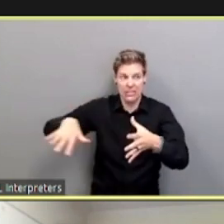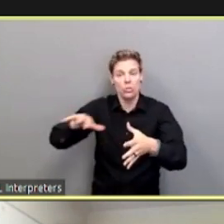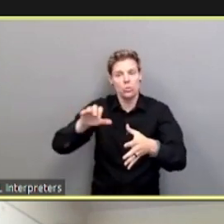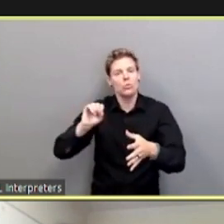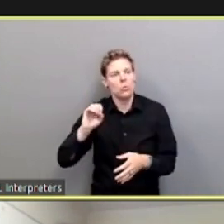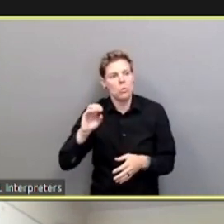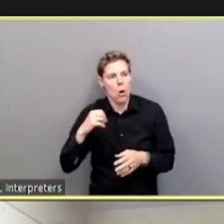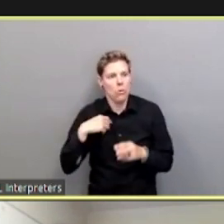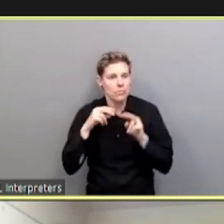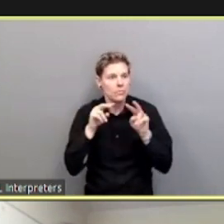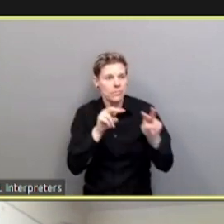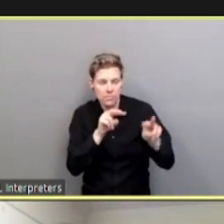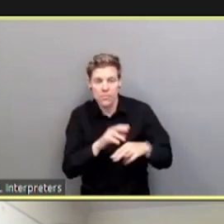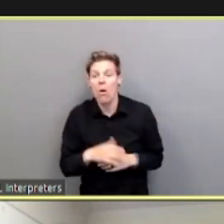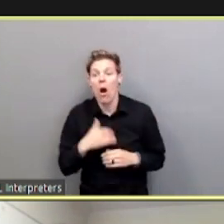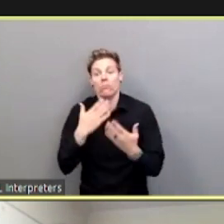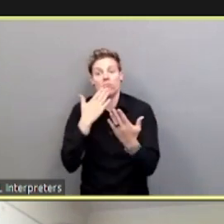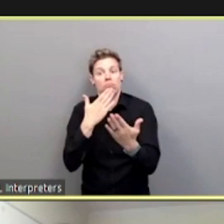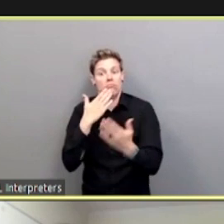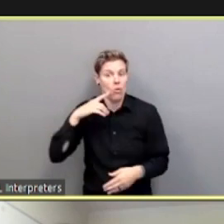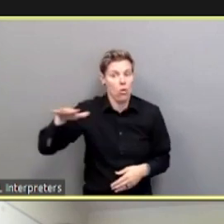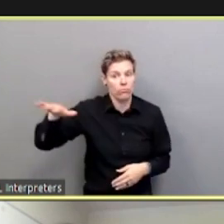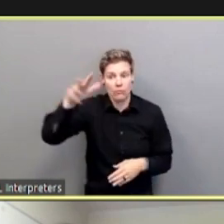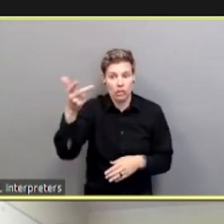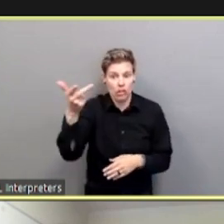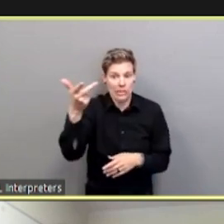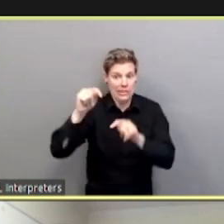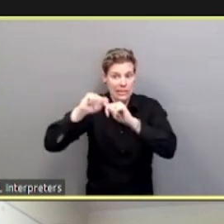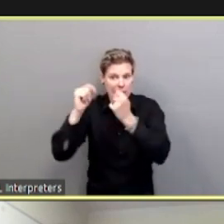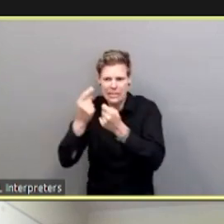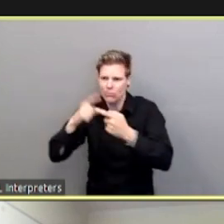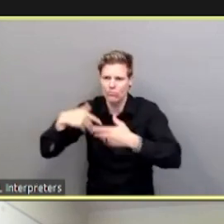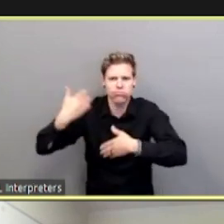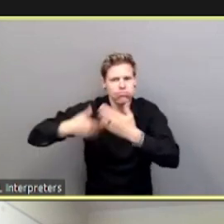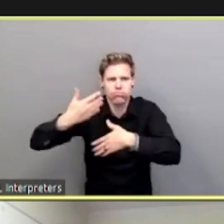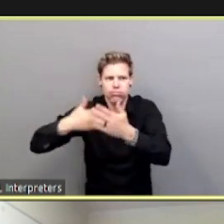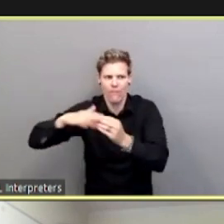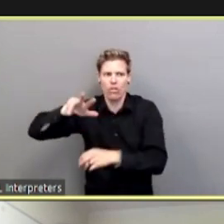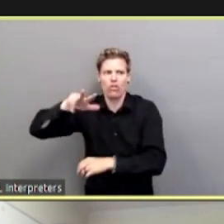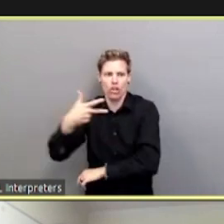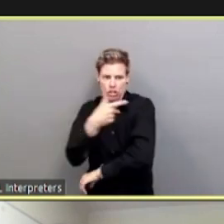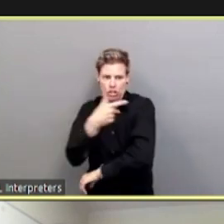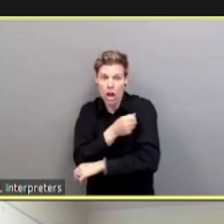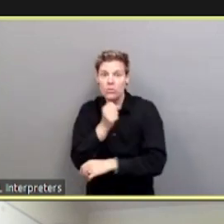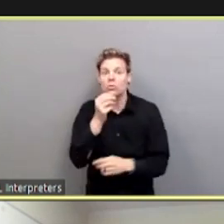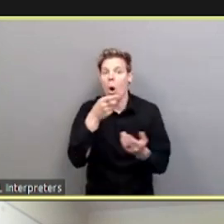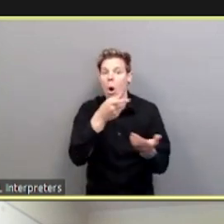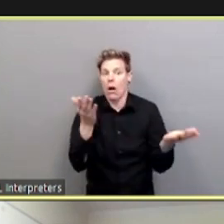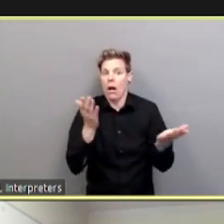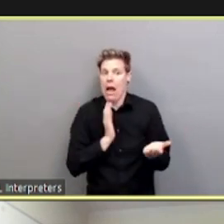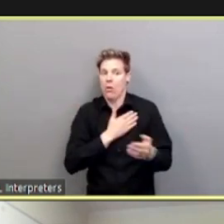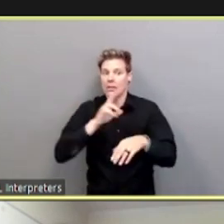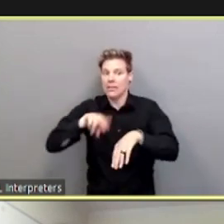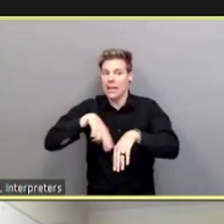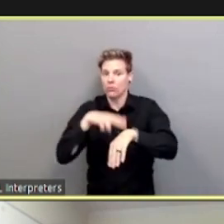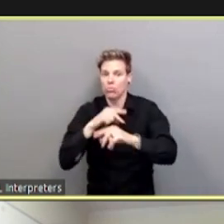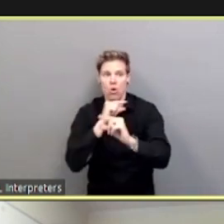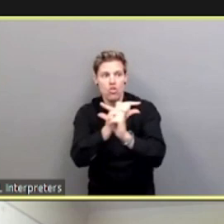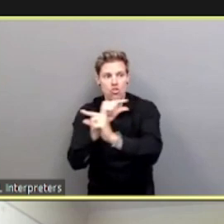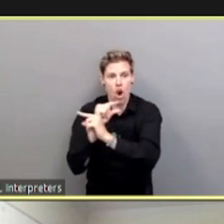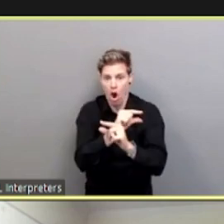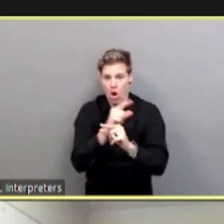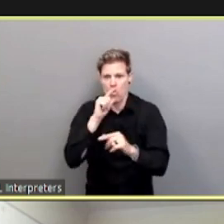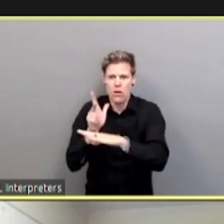Mexico National Guard and FEMA teams. They have been going all throughout the states and have given over 27,000